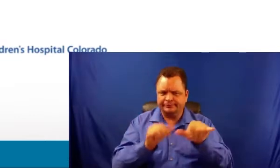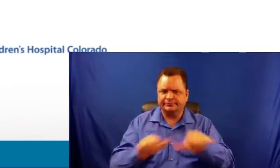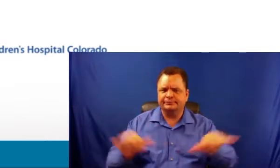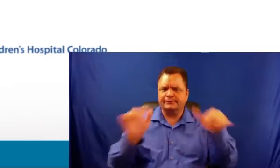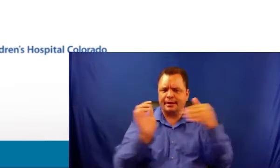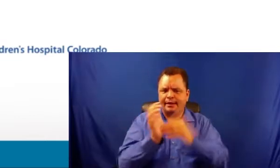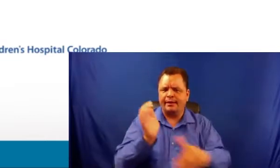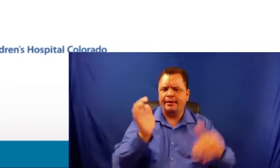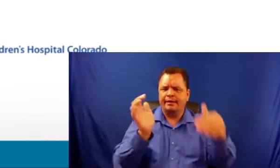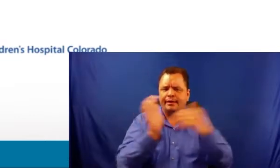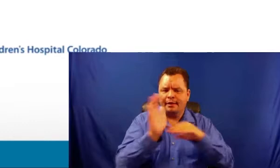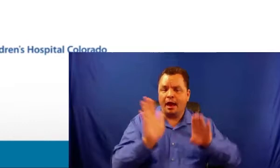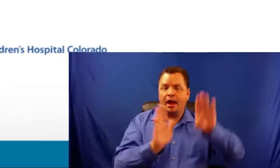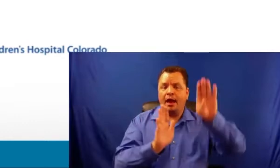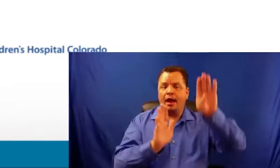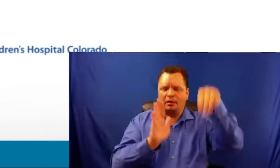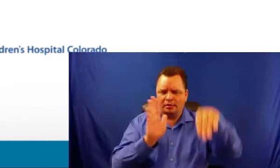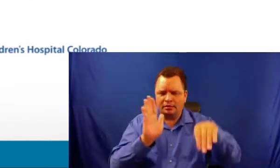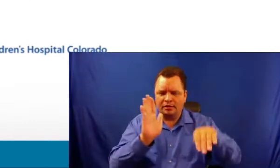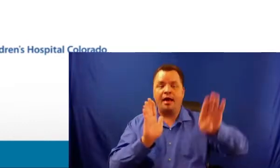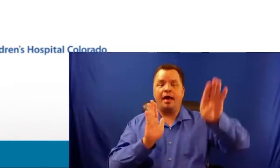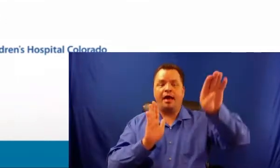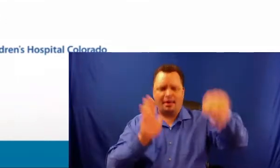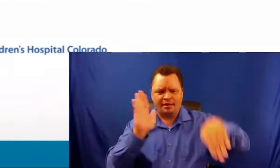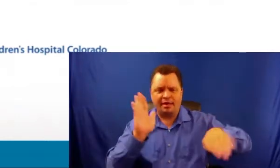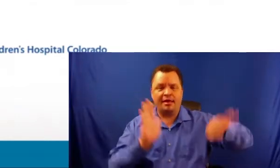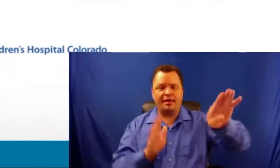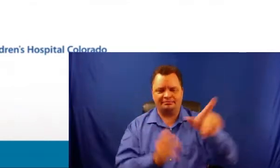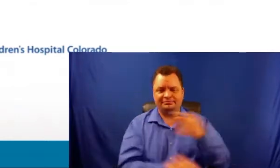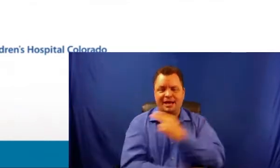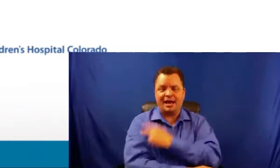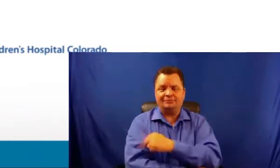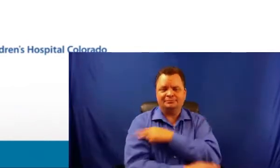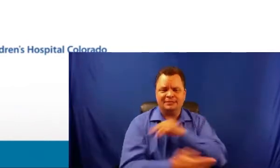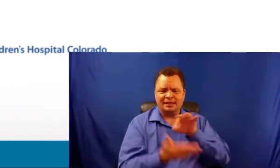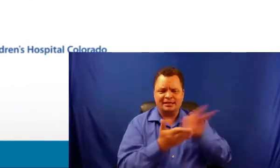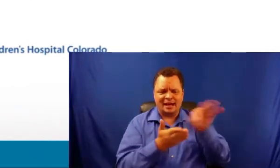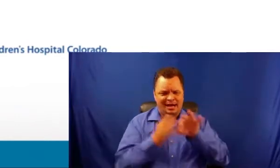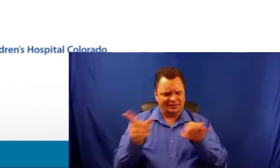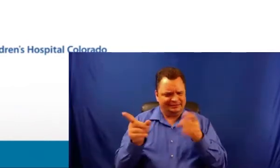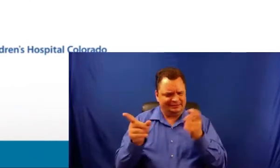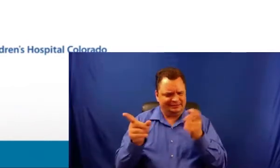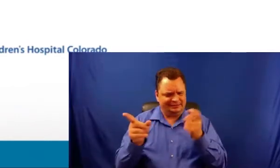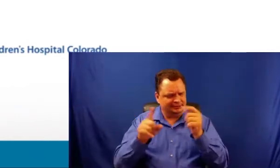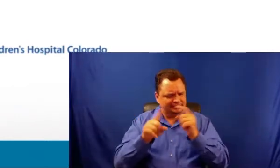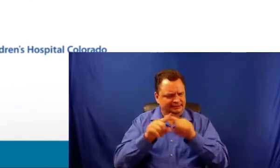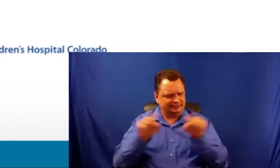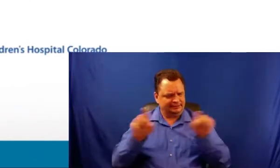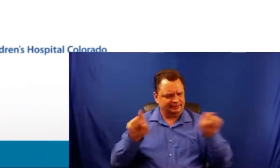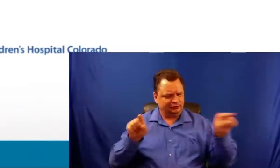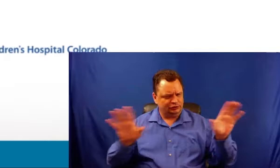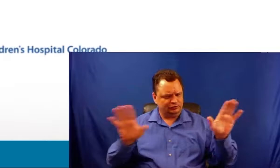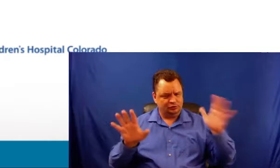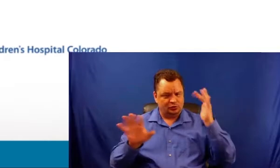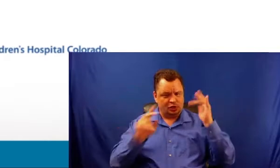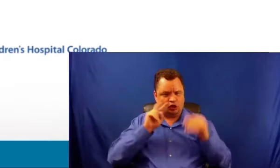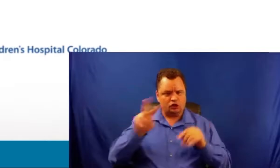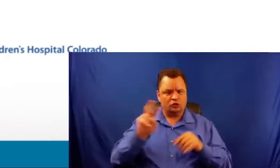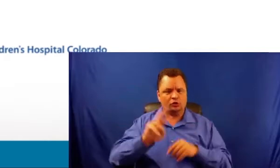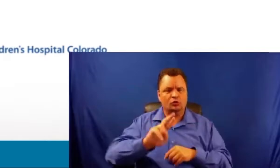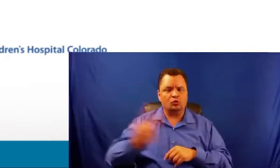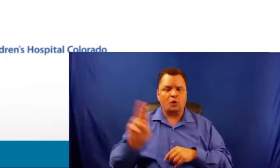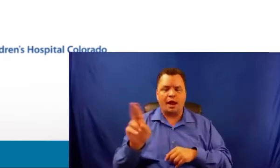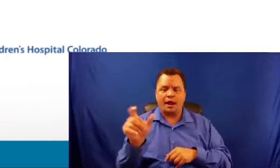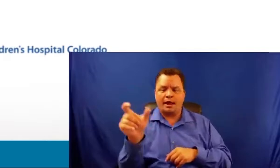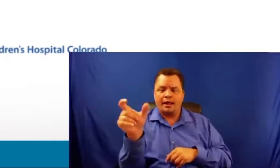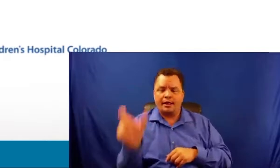different animal. We do get this data effectively daily. You can see on the right-hand side of this graph, we stopped receiving, consistent with the